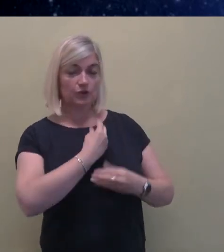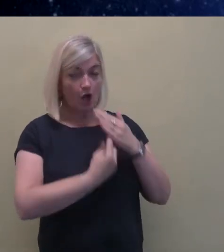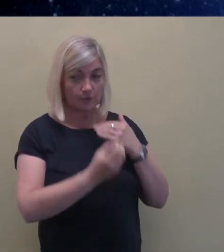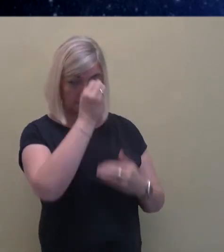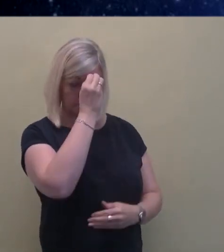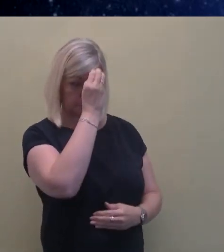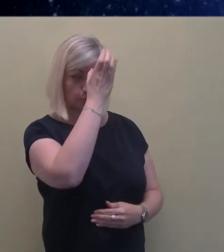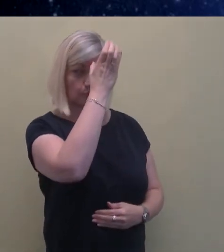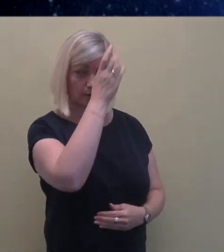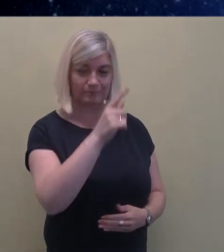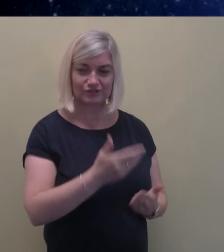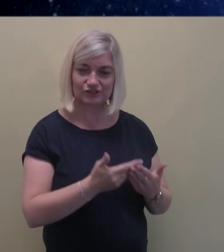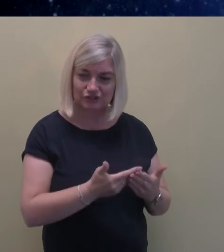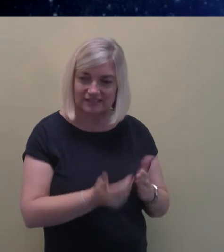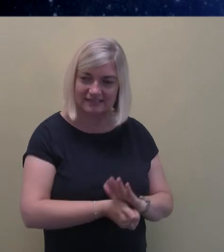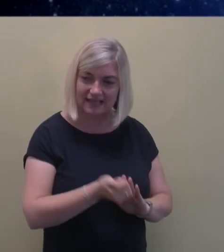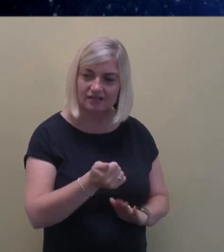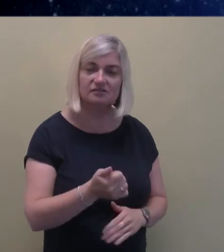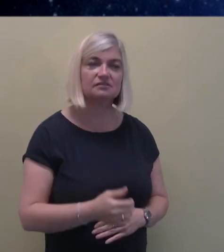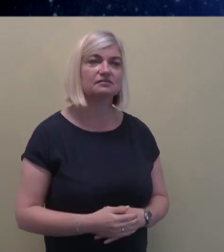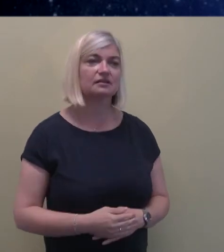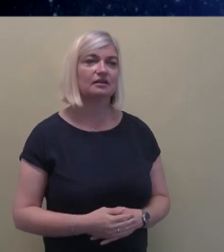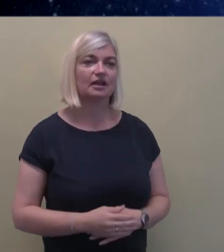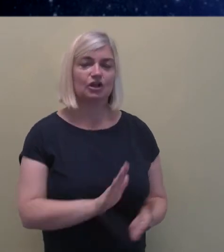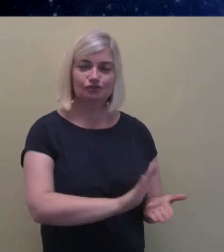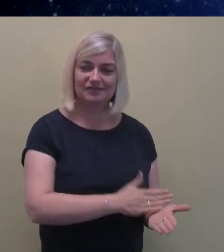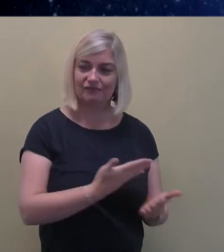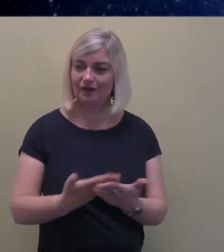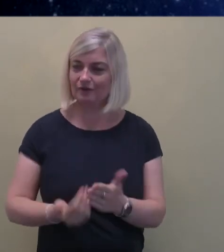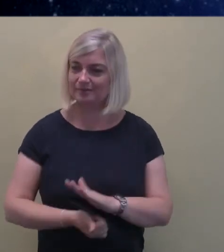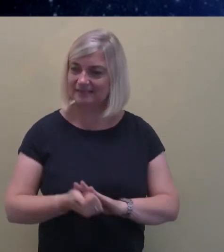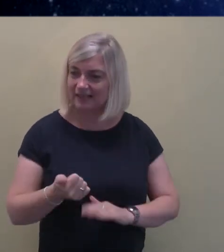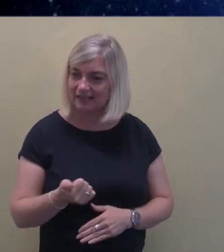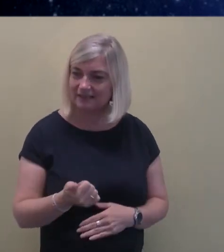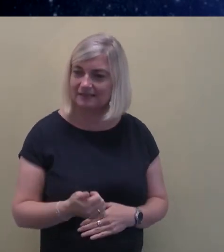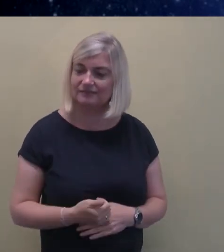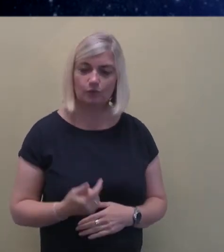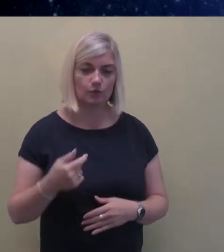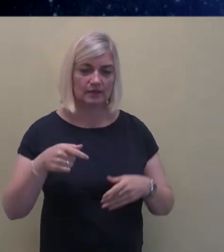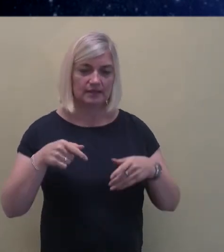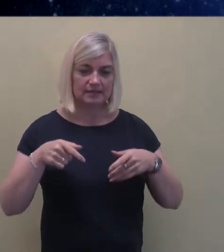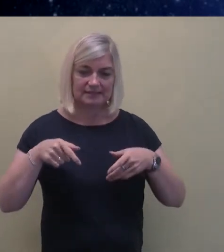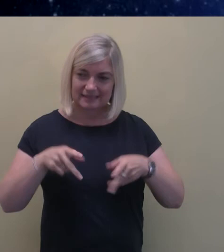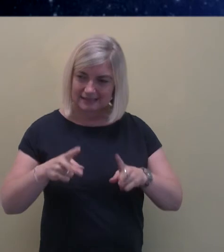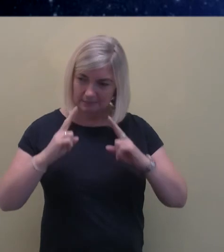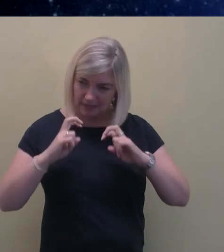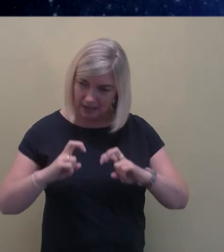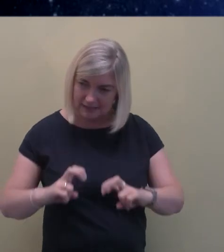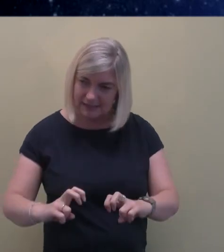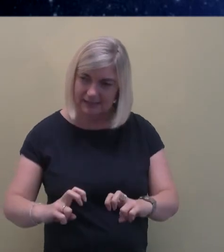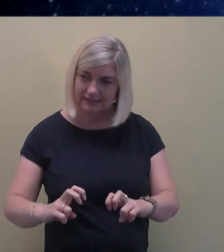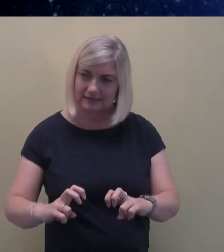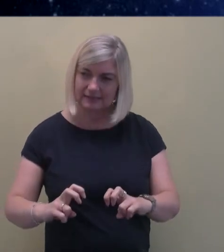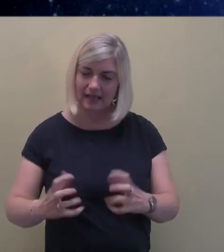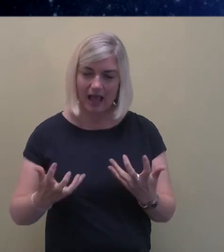the units that would be required to build up not just his knowledge, but also his skills. Study skills would be one of them. You'll